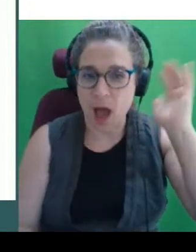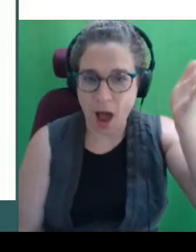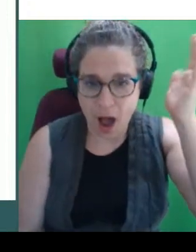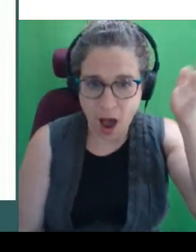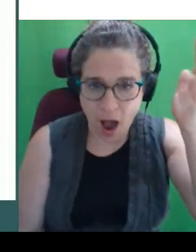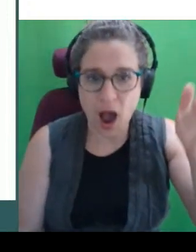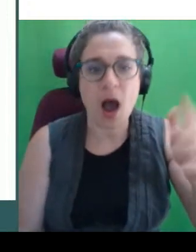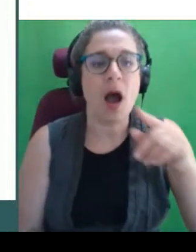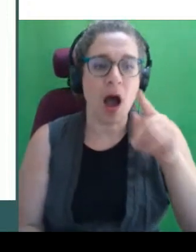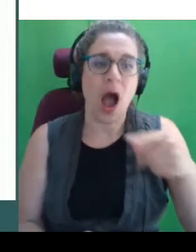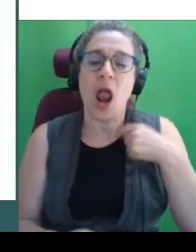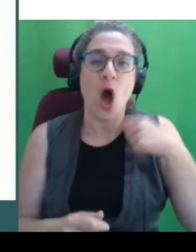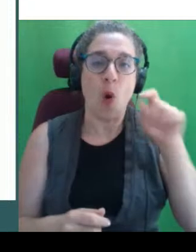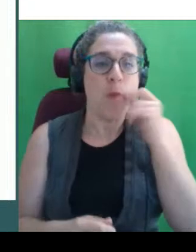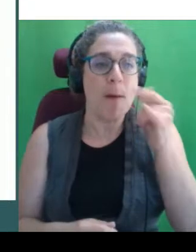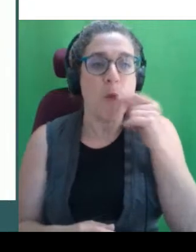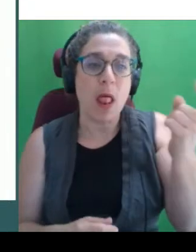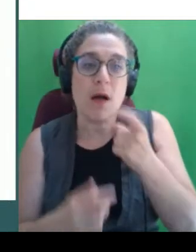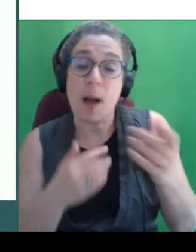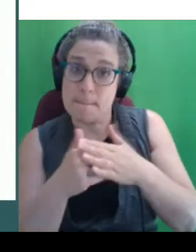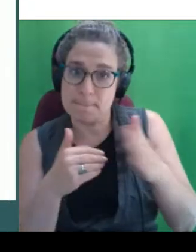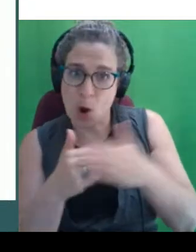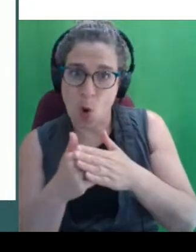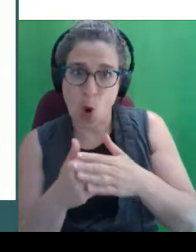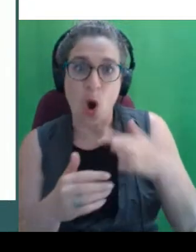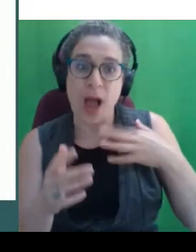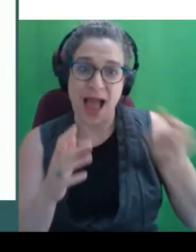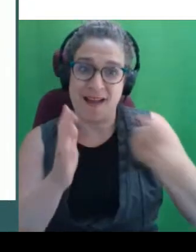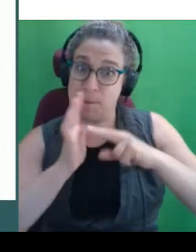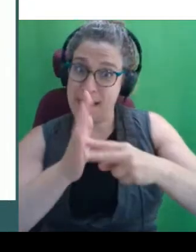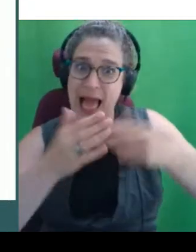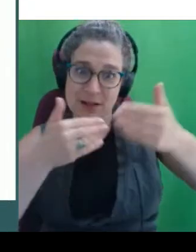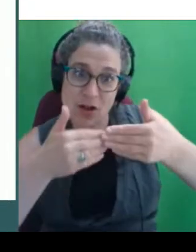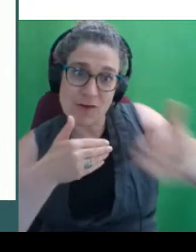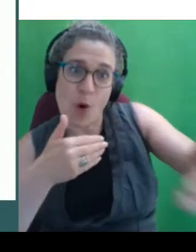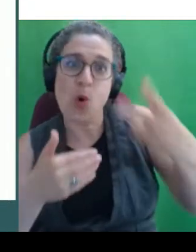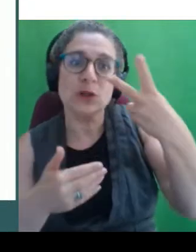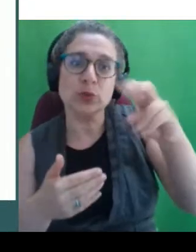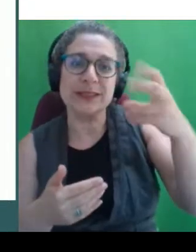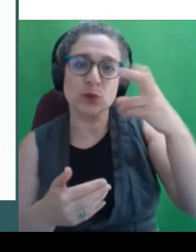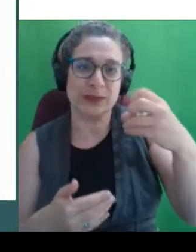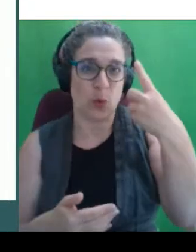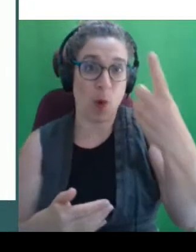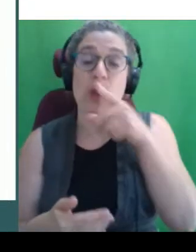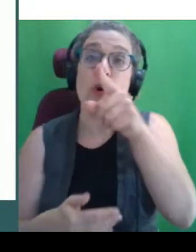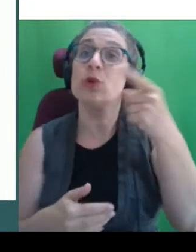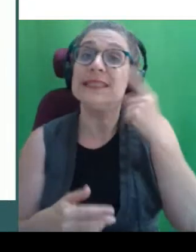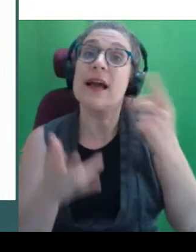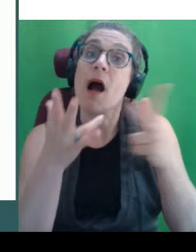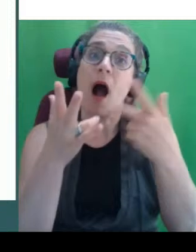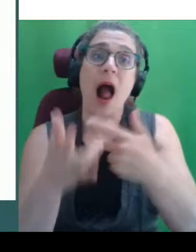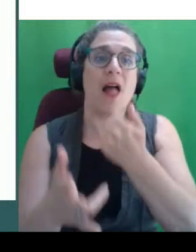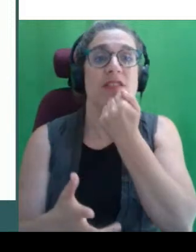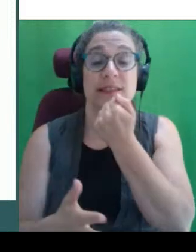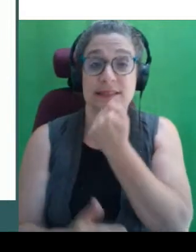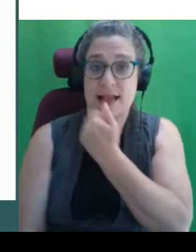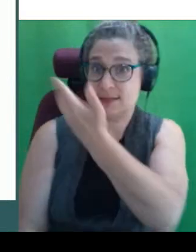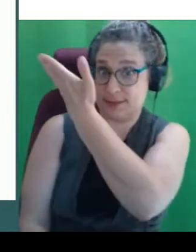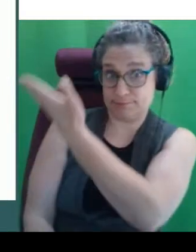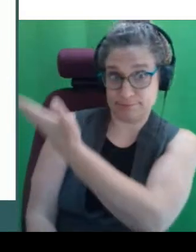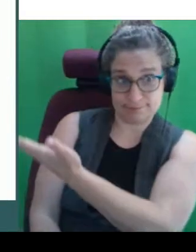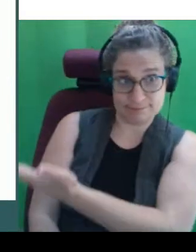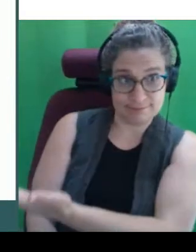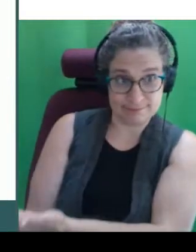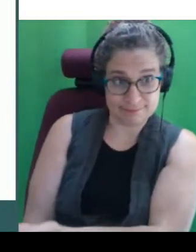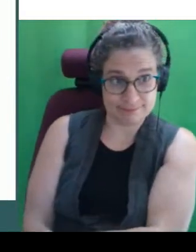our upcoming webinars we have planned over 2021. On the 1st of September, we've got Managing the Needs of Allergic Patients, a